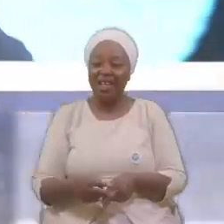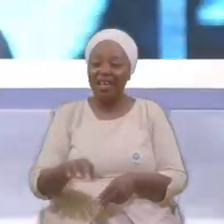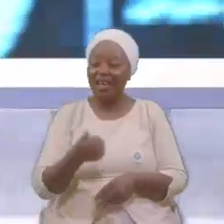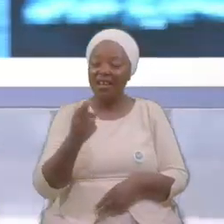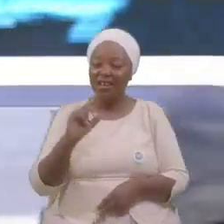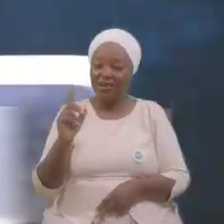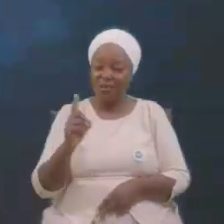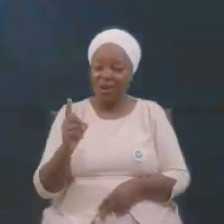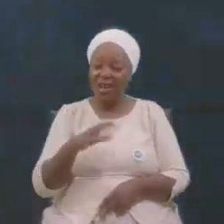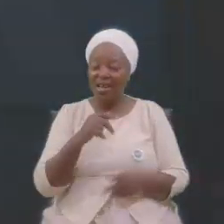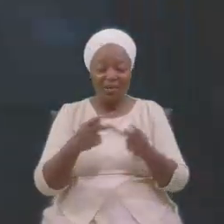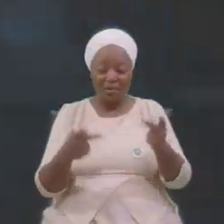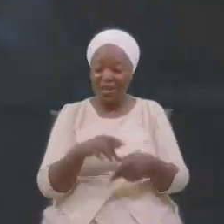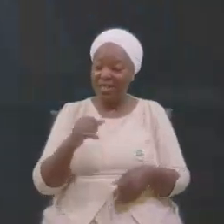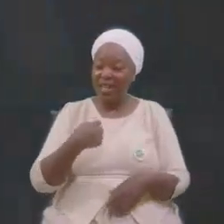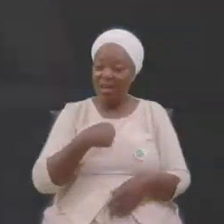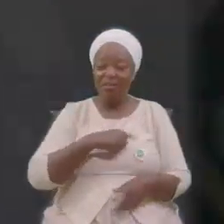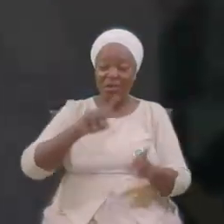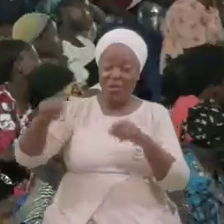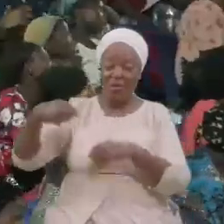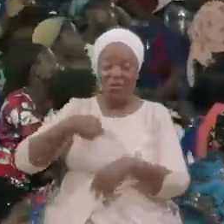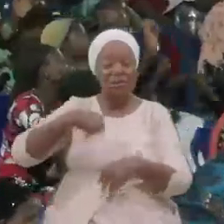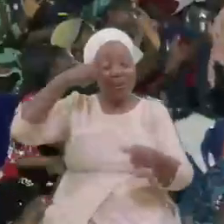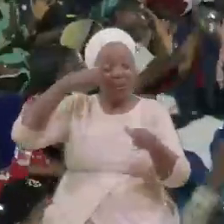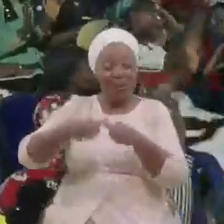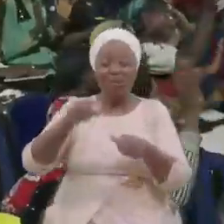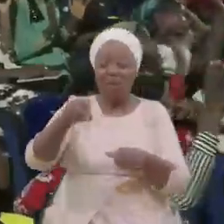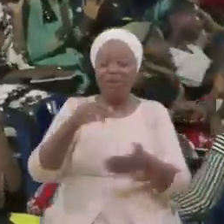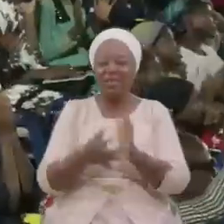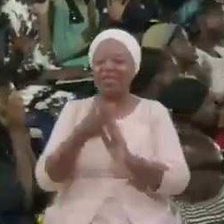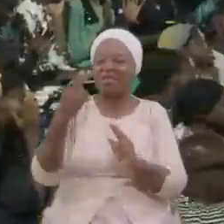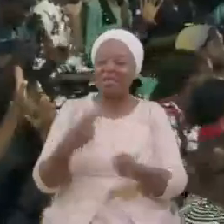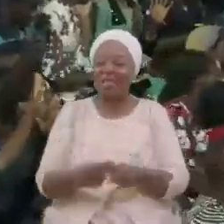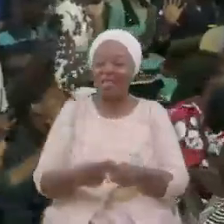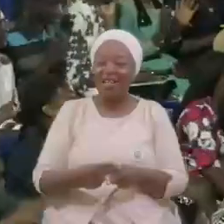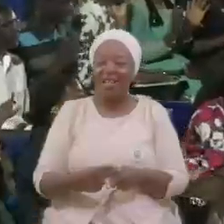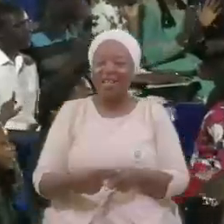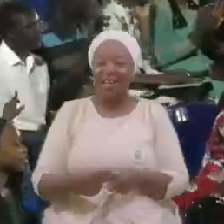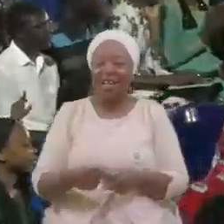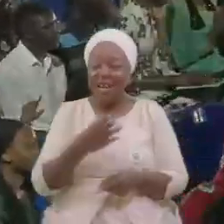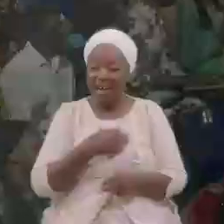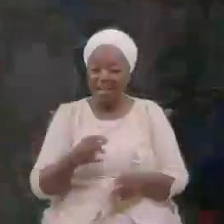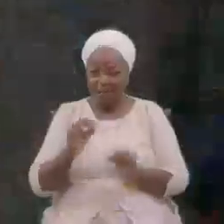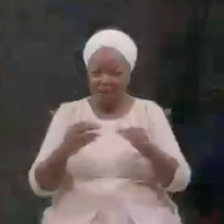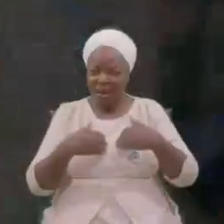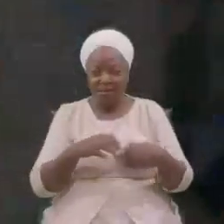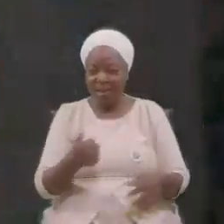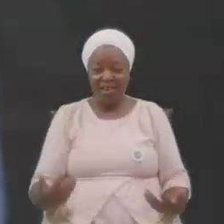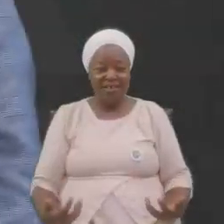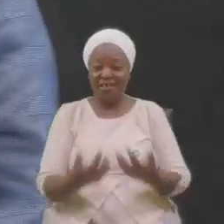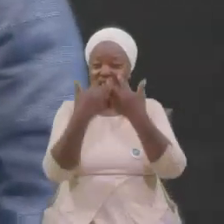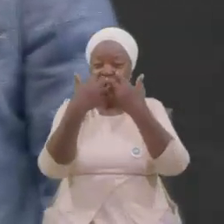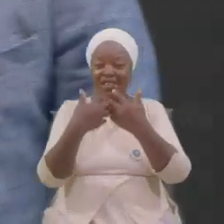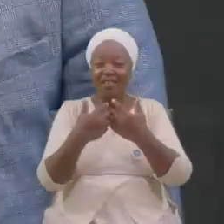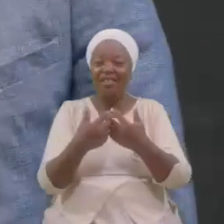Anywhere I go, I'll be remembering you. And if I have any challenge, get to